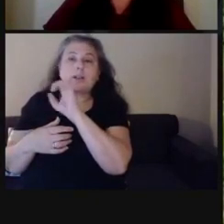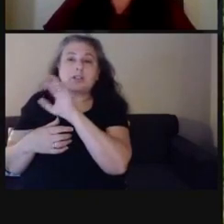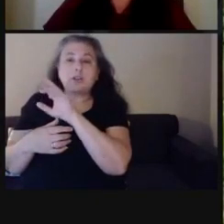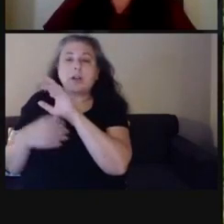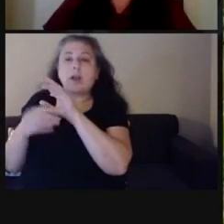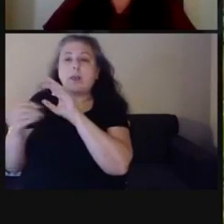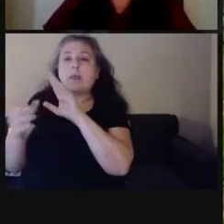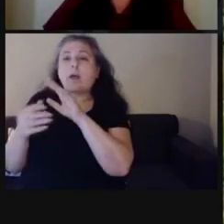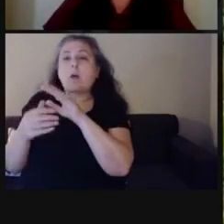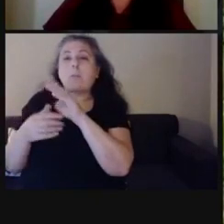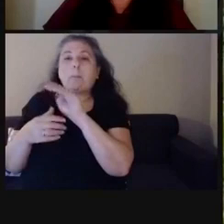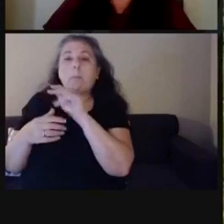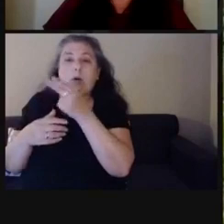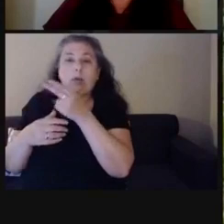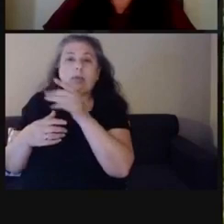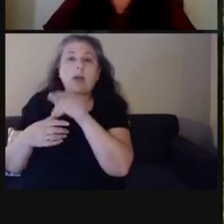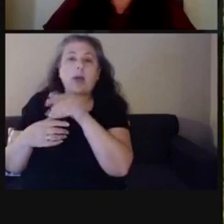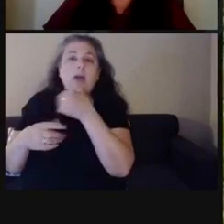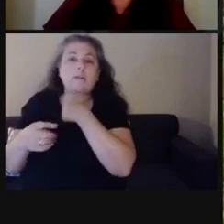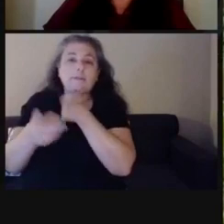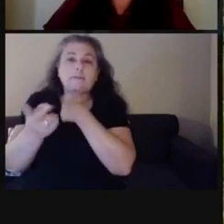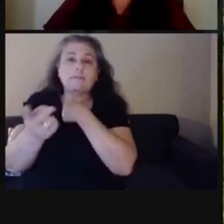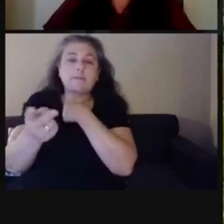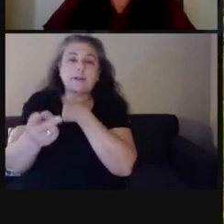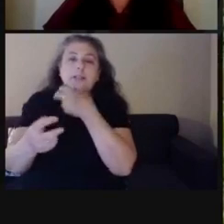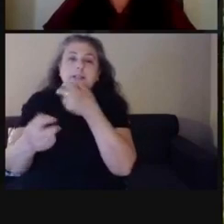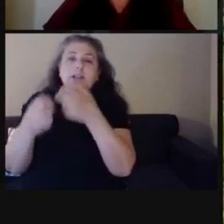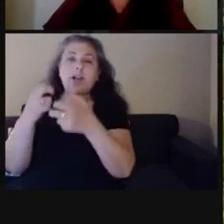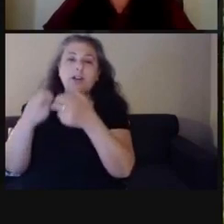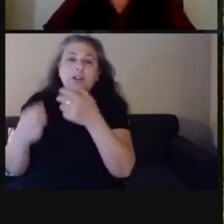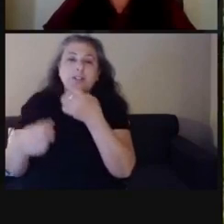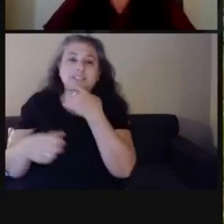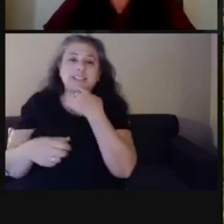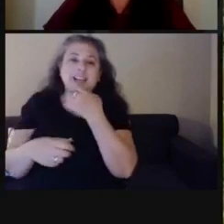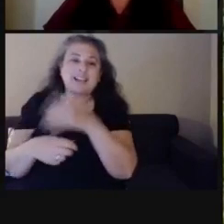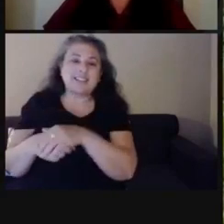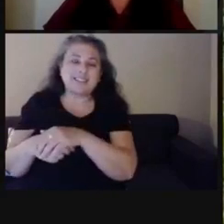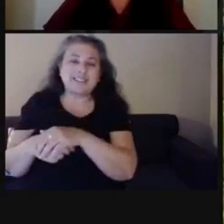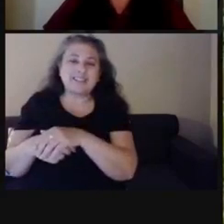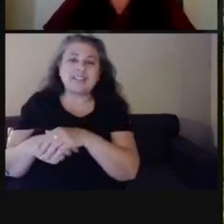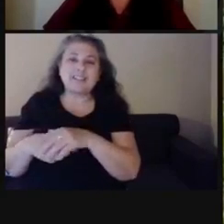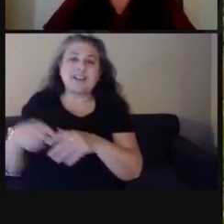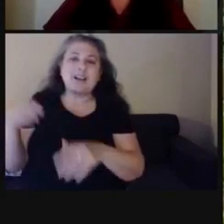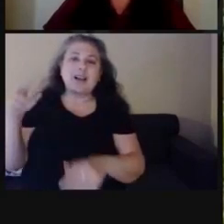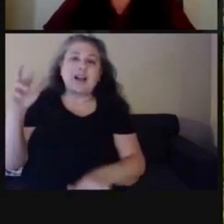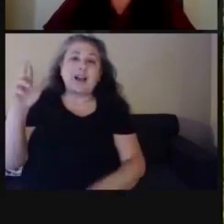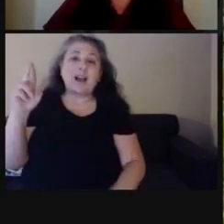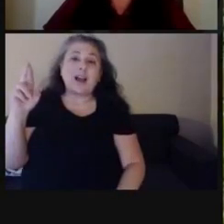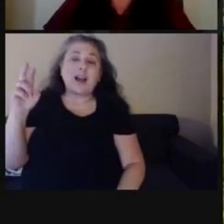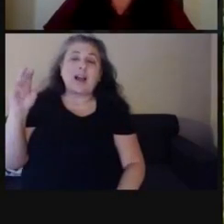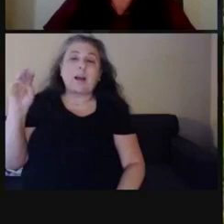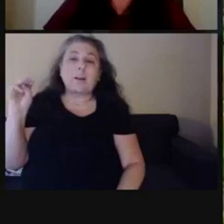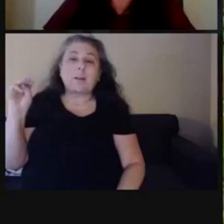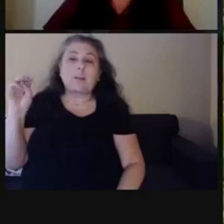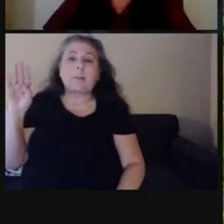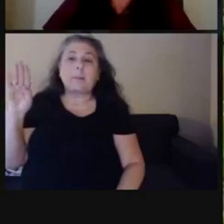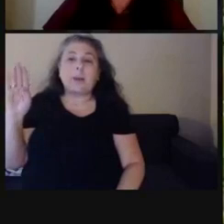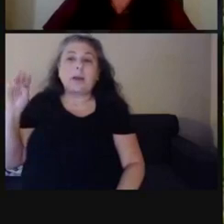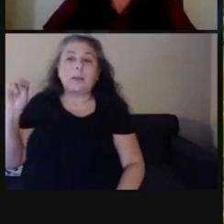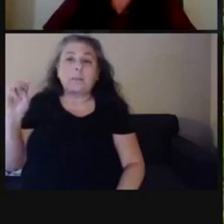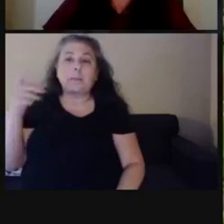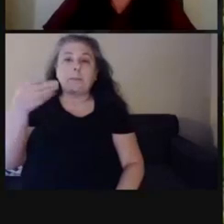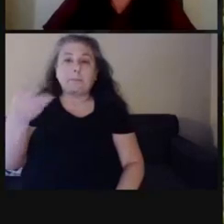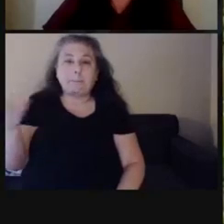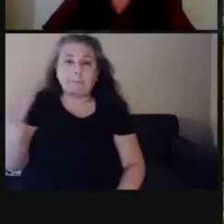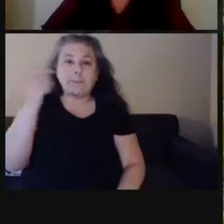have. Although it's a lot harder to say, rattlesnake master borer moth, that's a mouthful.